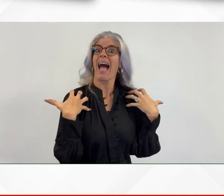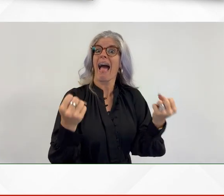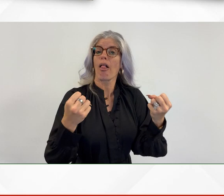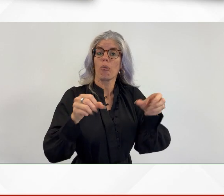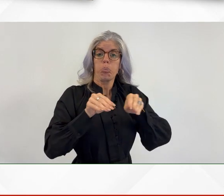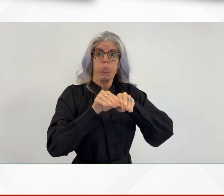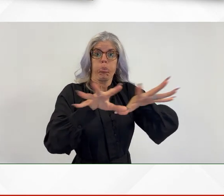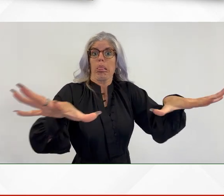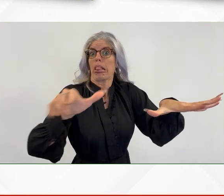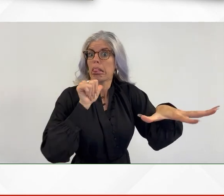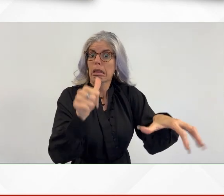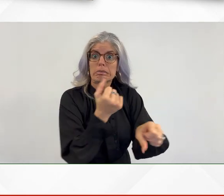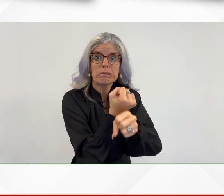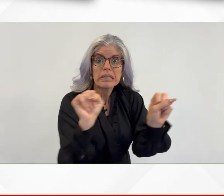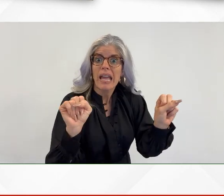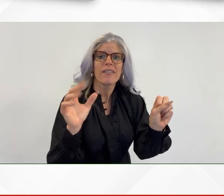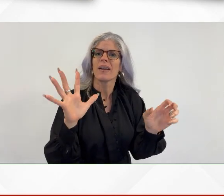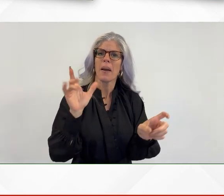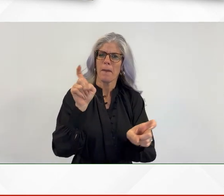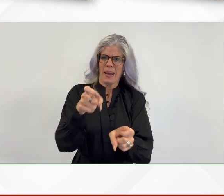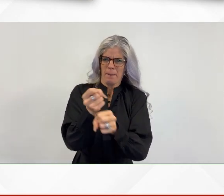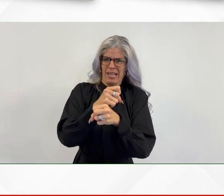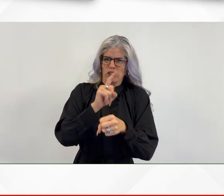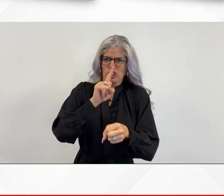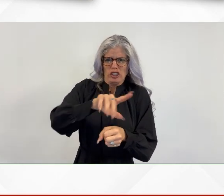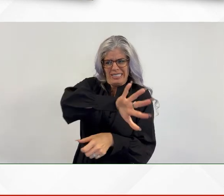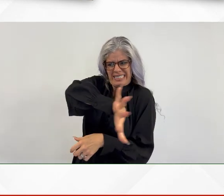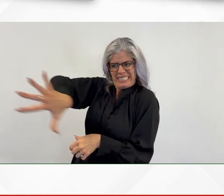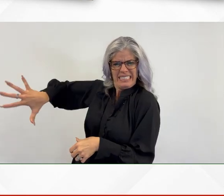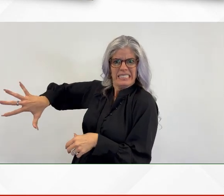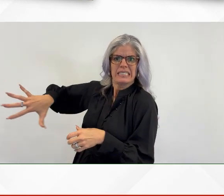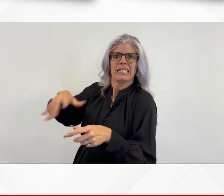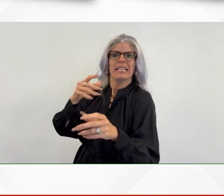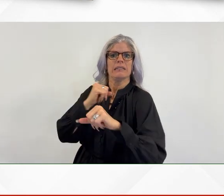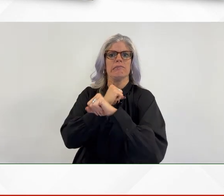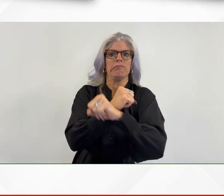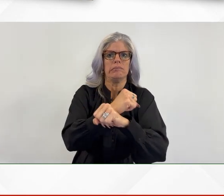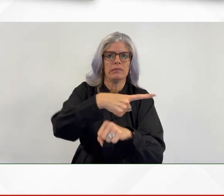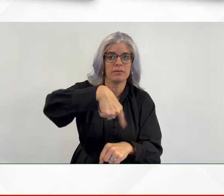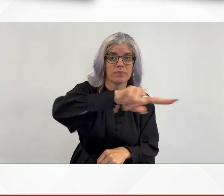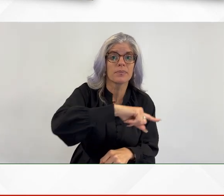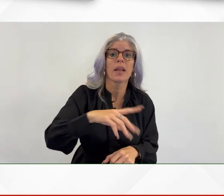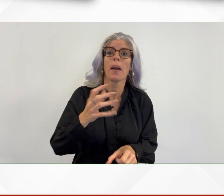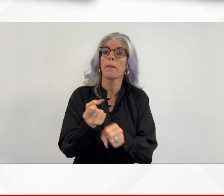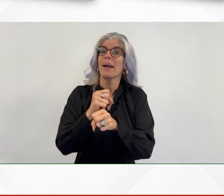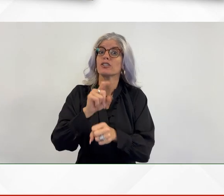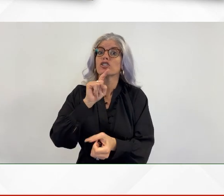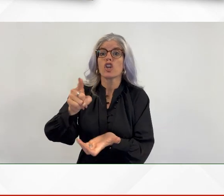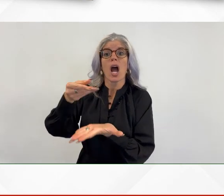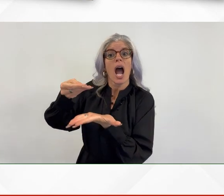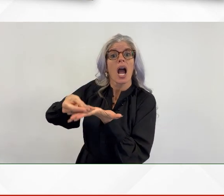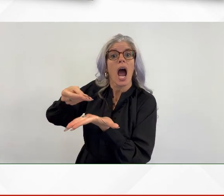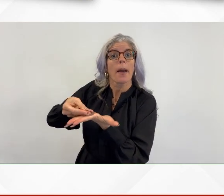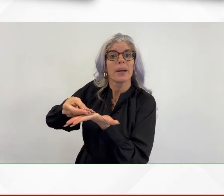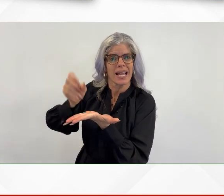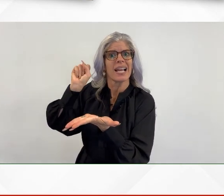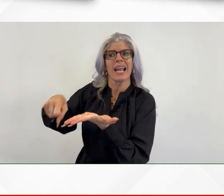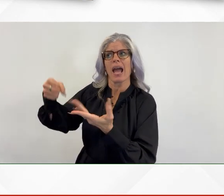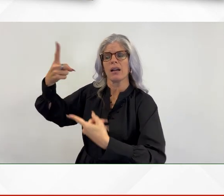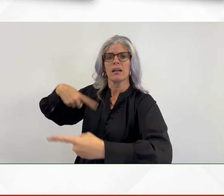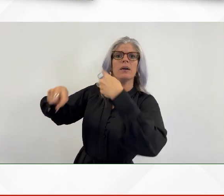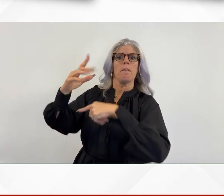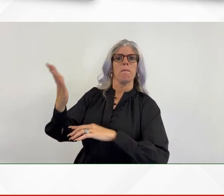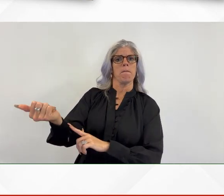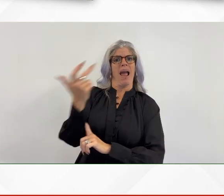and vessel wreckage. Clearance, removal, and disposal will be considered if the removal is in the